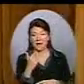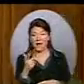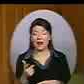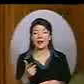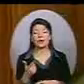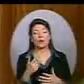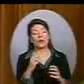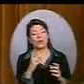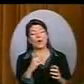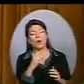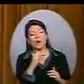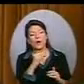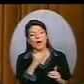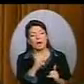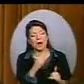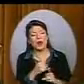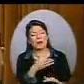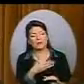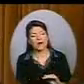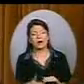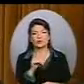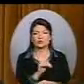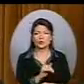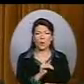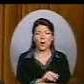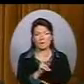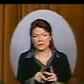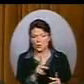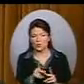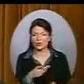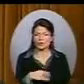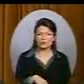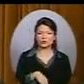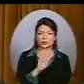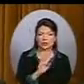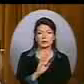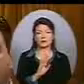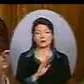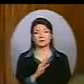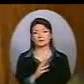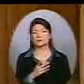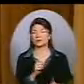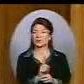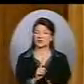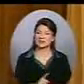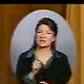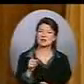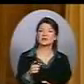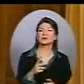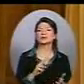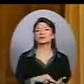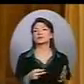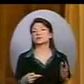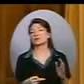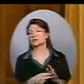calls sometimes offended people. The callers indicated they were calling on behalf of the Liberal Party. They were asking for things like lawn signs. It turns